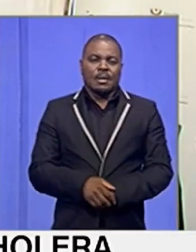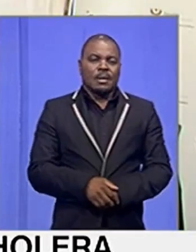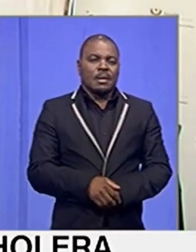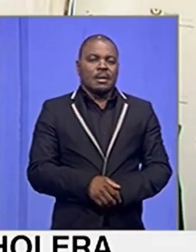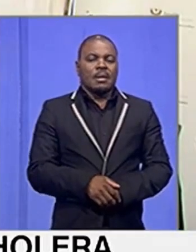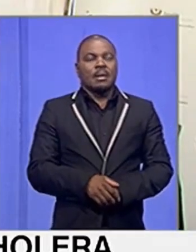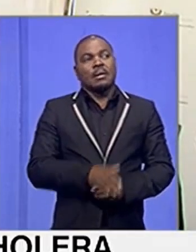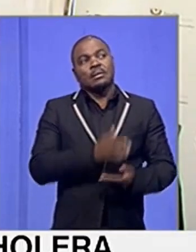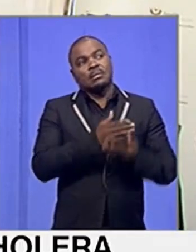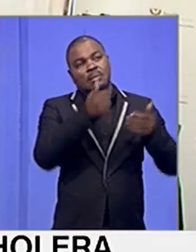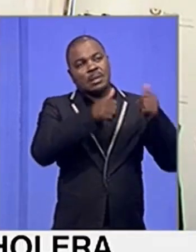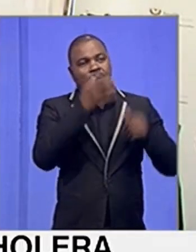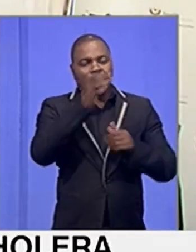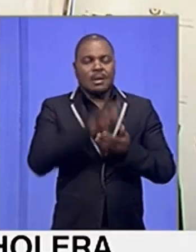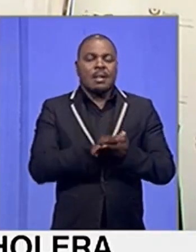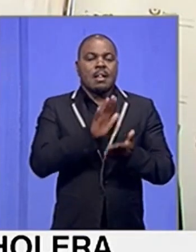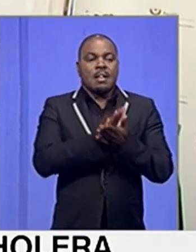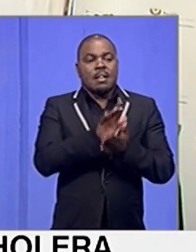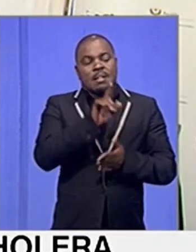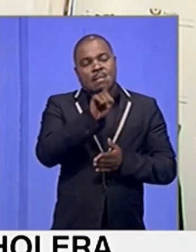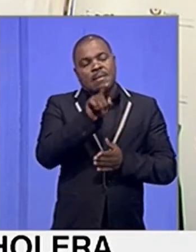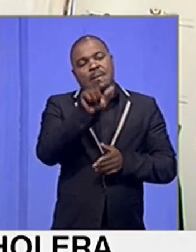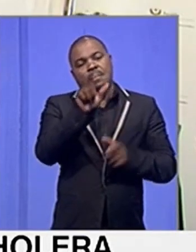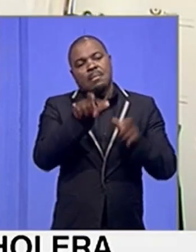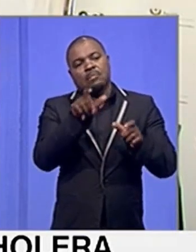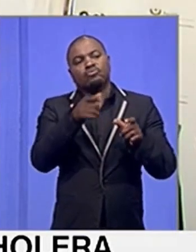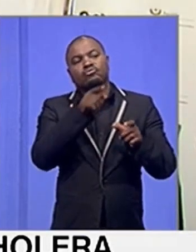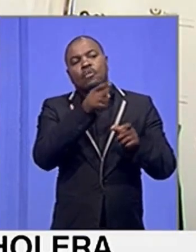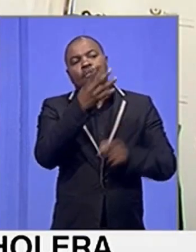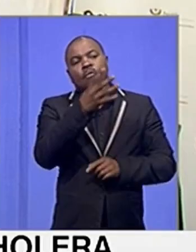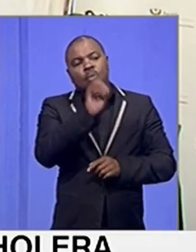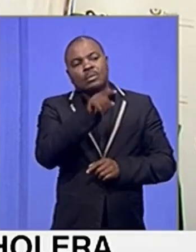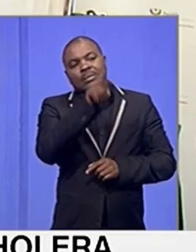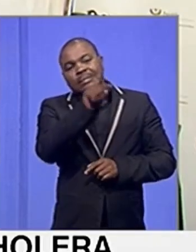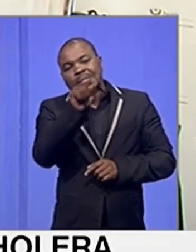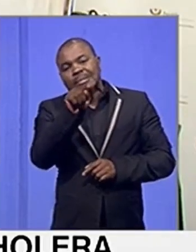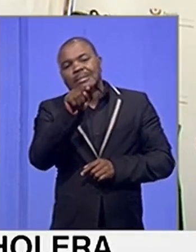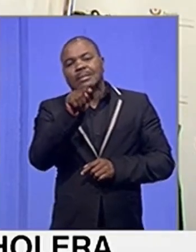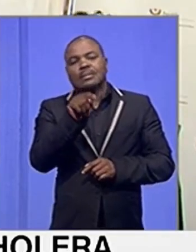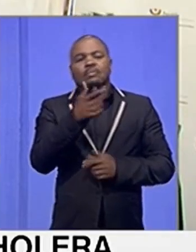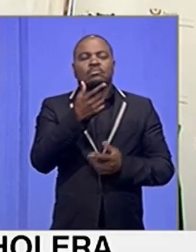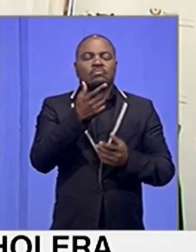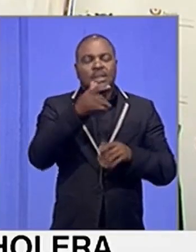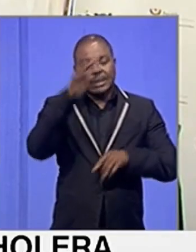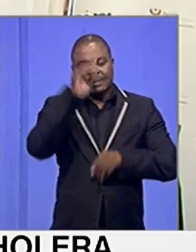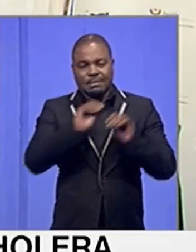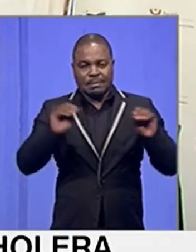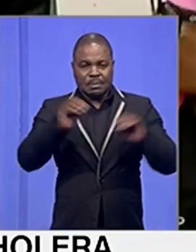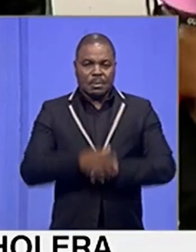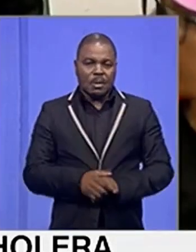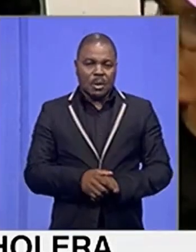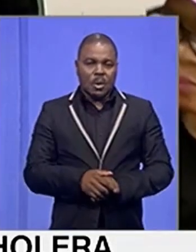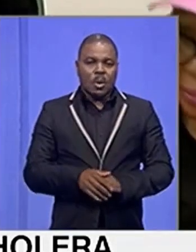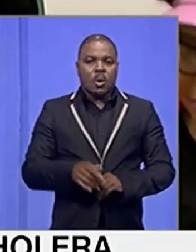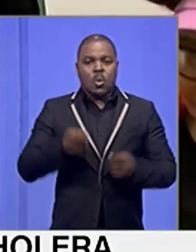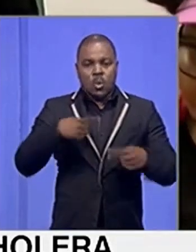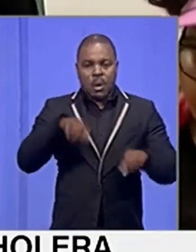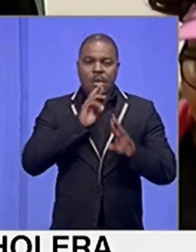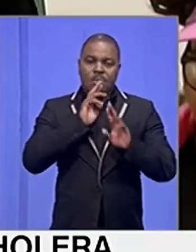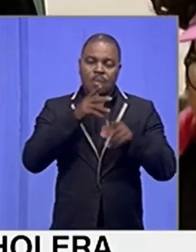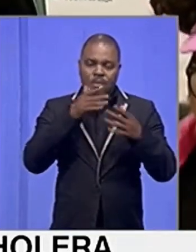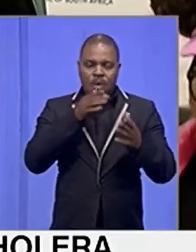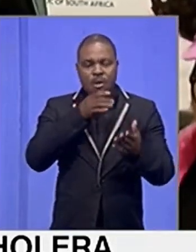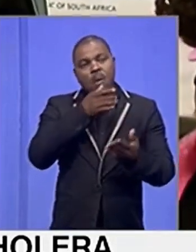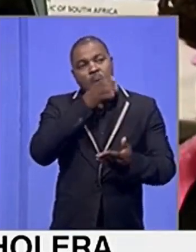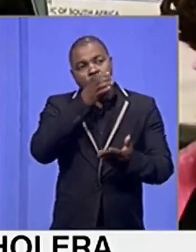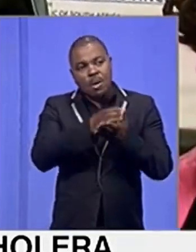di le 40 le bongwe tsa cholera mo nageng. All deaths that we are actually reporting are confirmed to have taken place